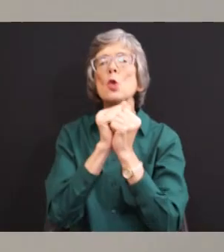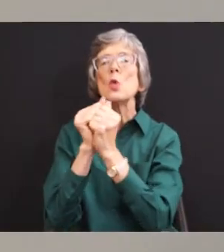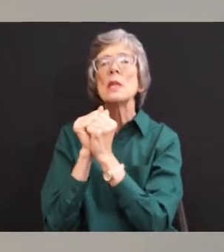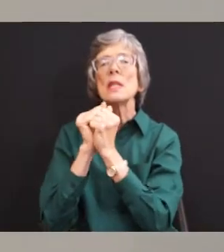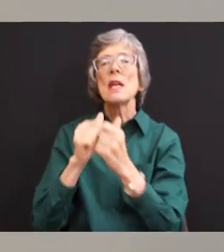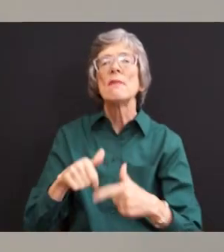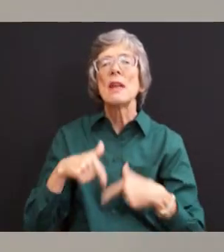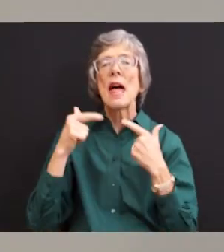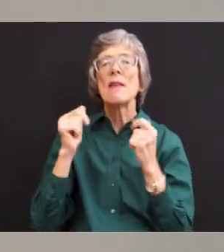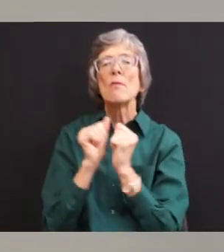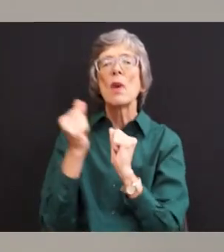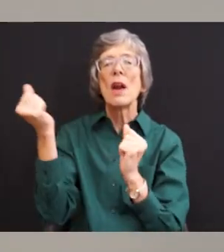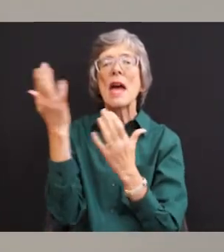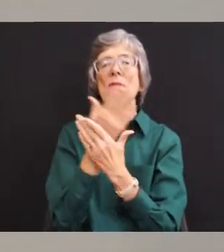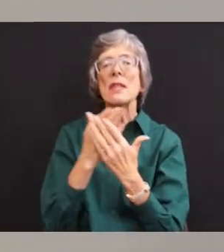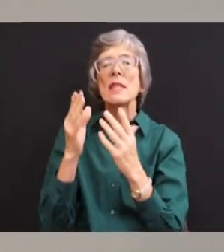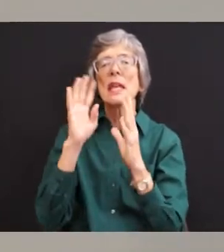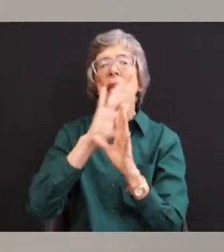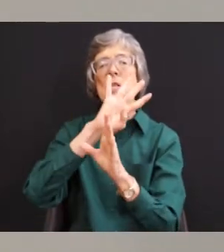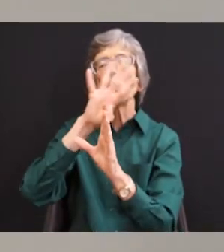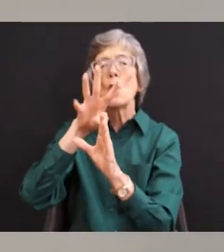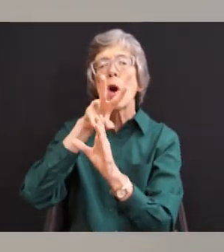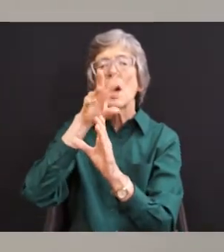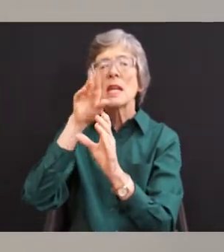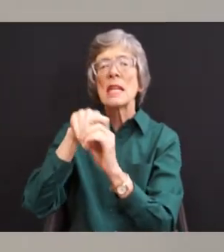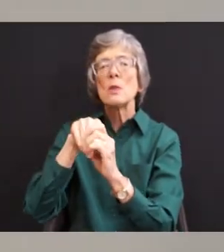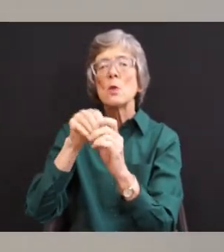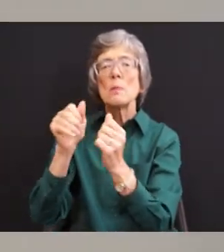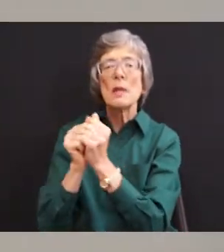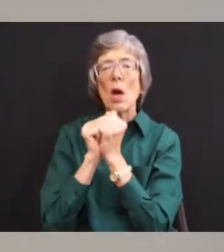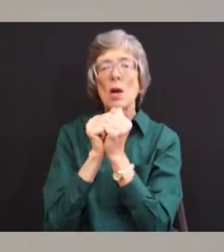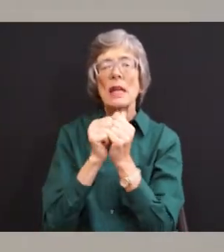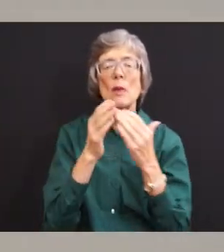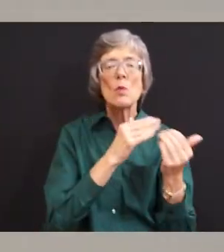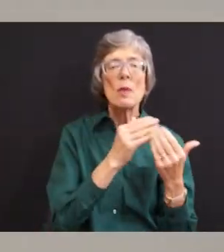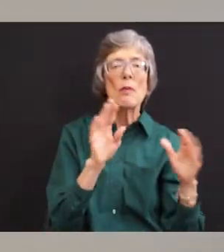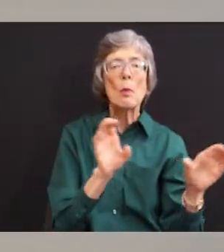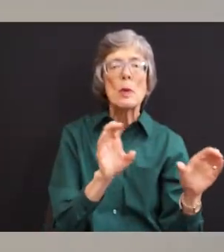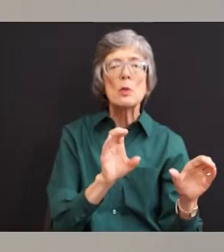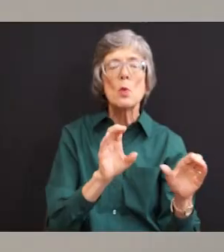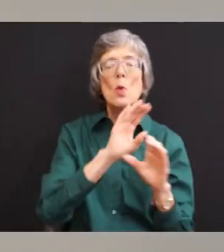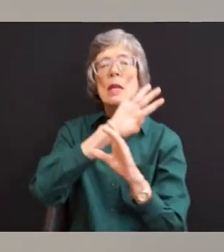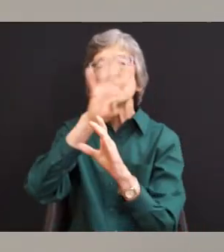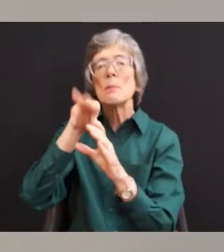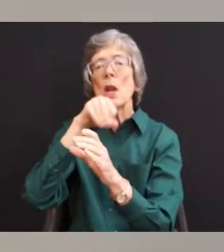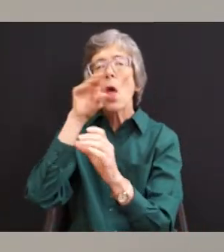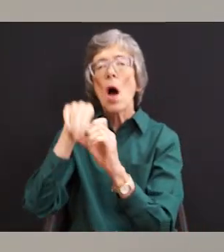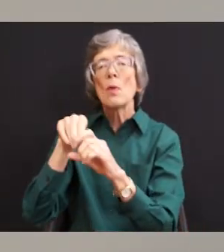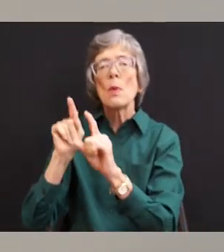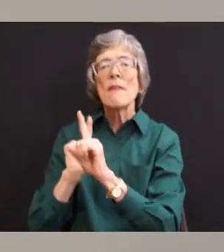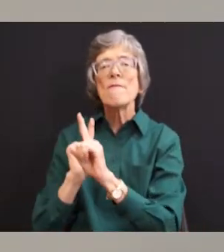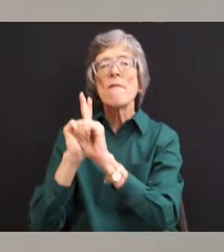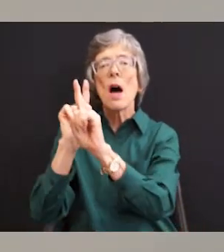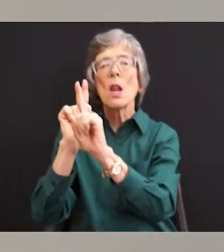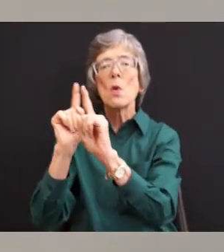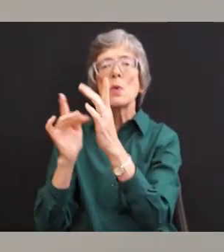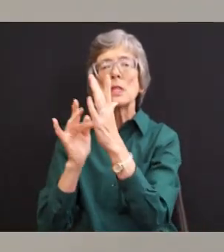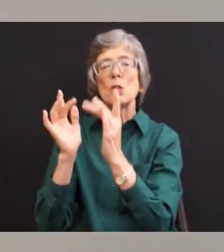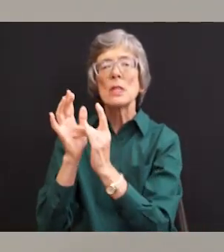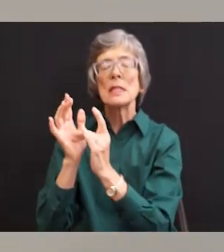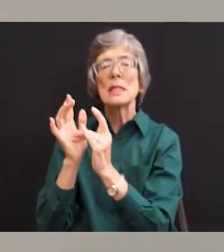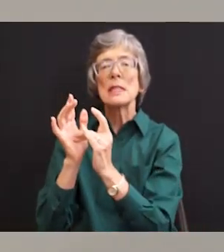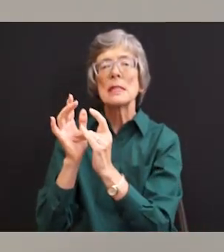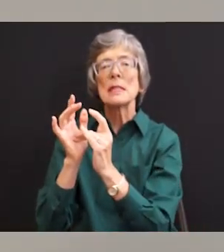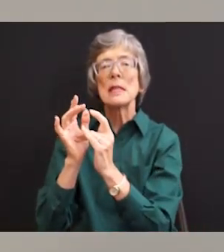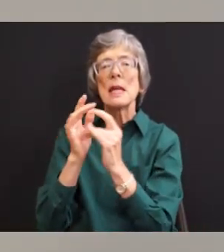where everything is drawn into this belonging, even the things we have to do. Everything is drawn into this following him, brought into a